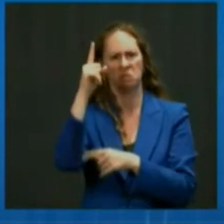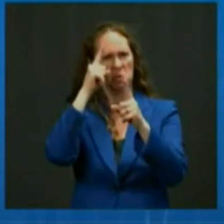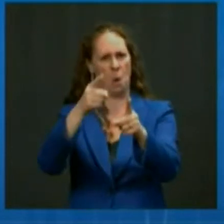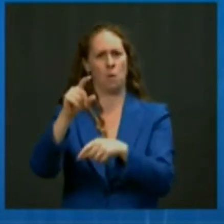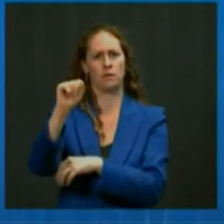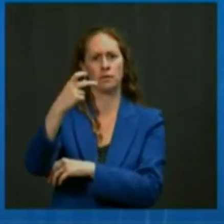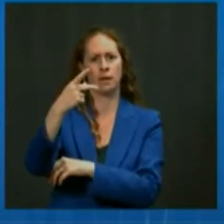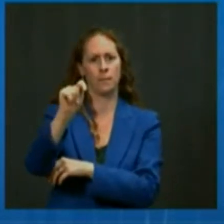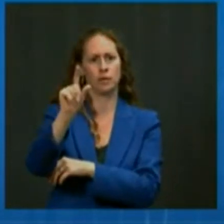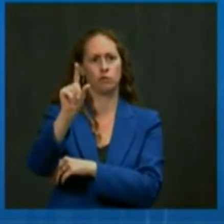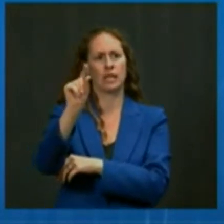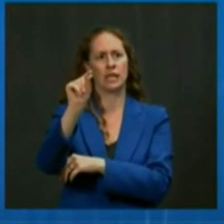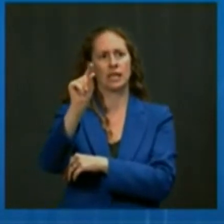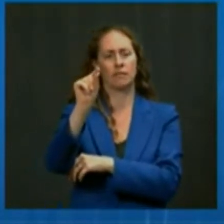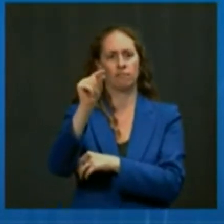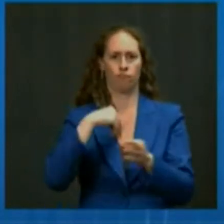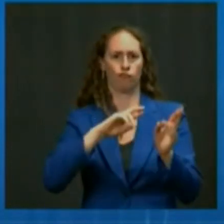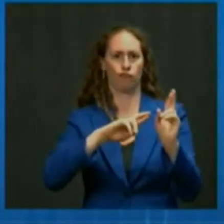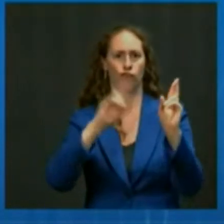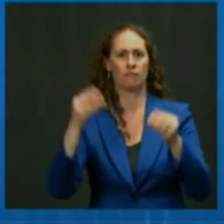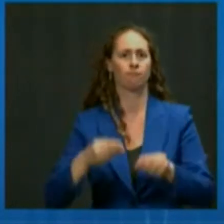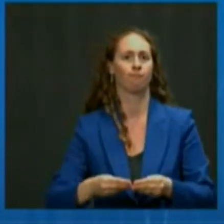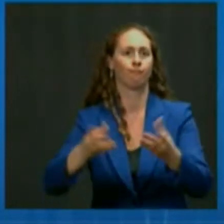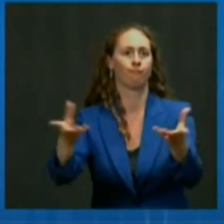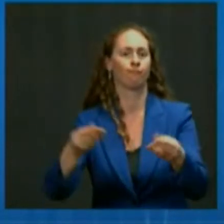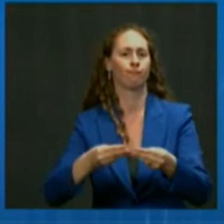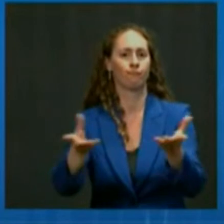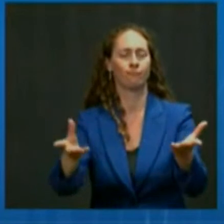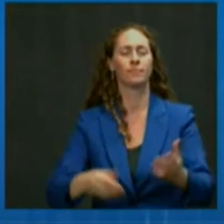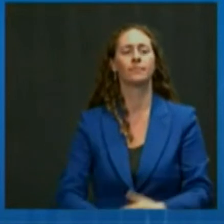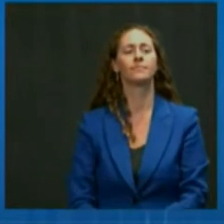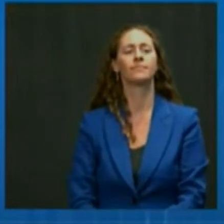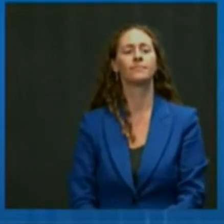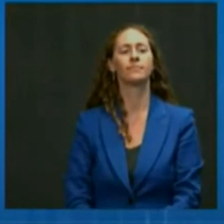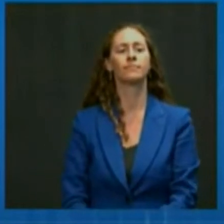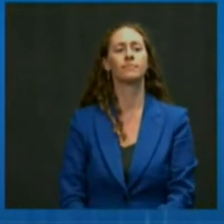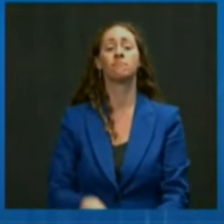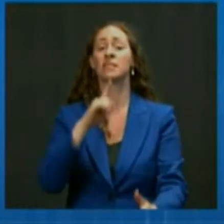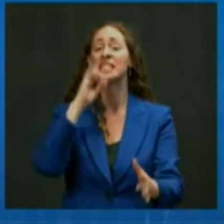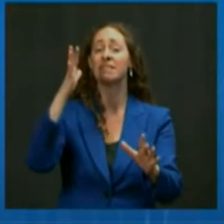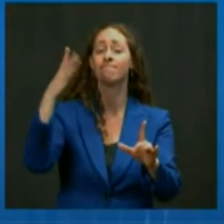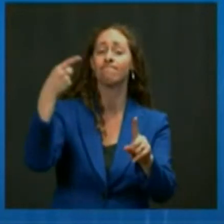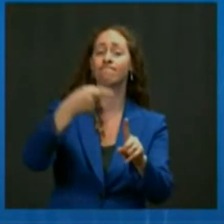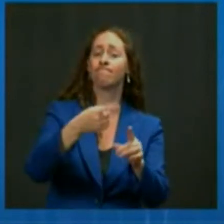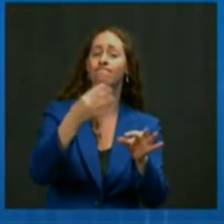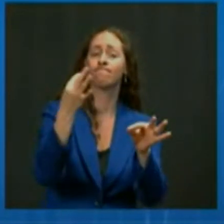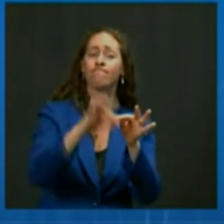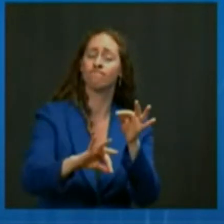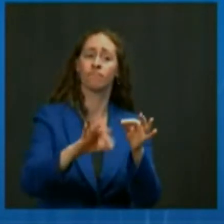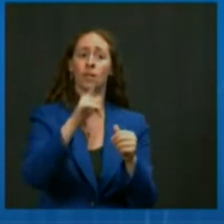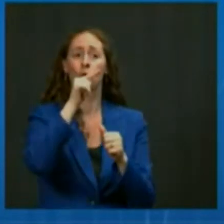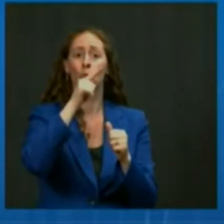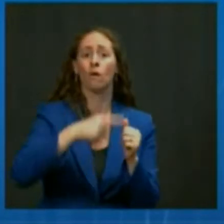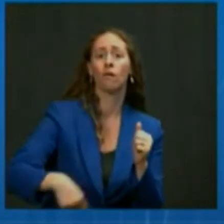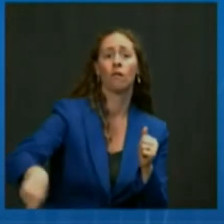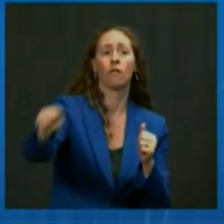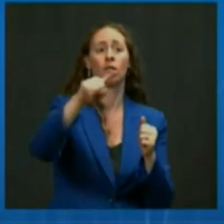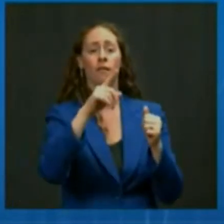The plan is for the rule to be simple. Get your booster shot 8 months after you got